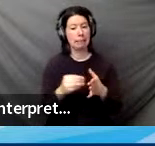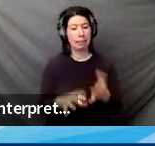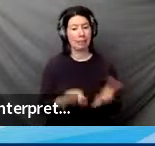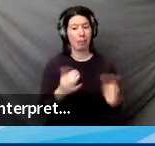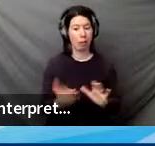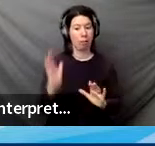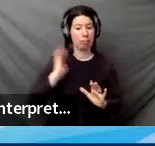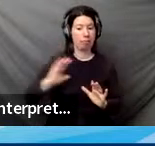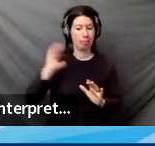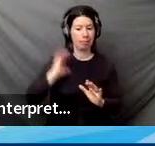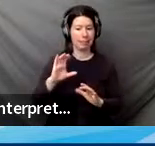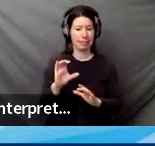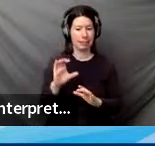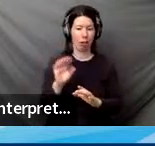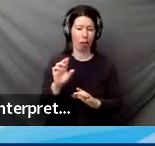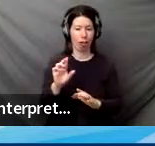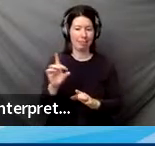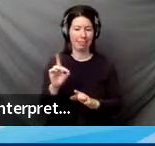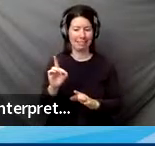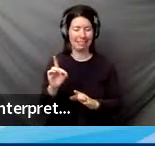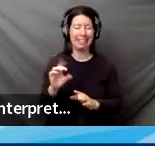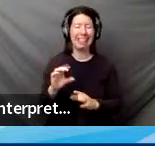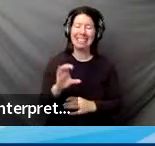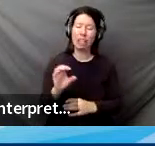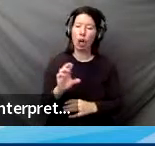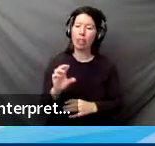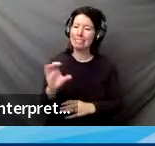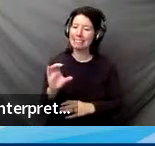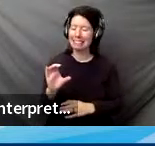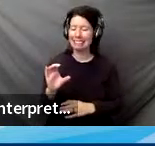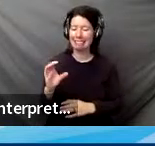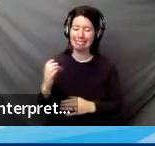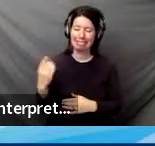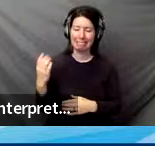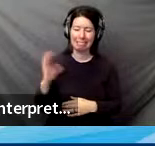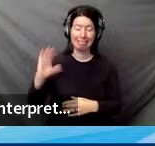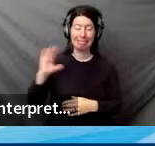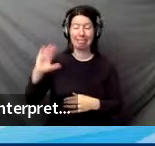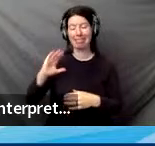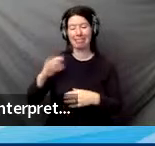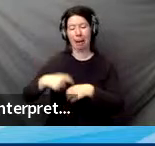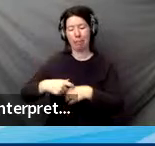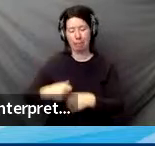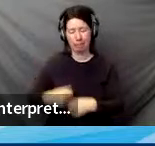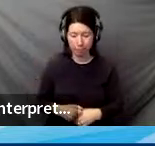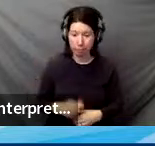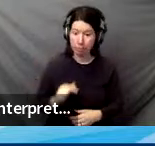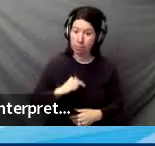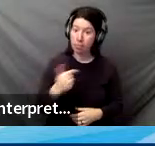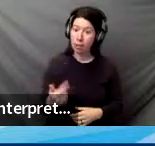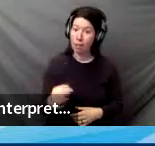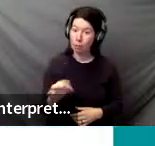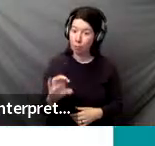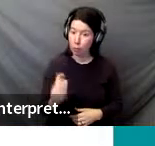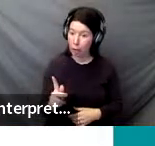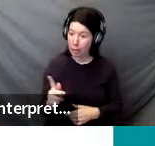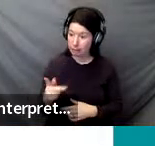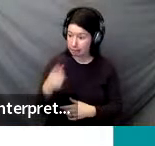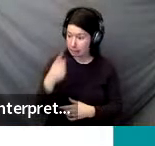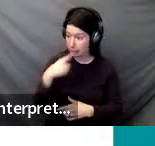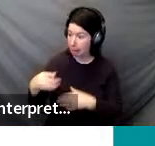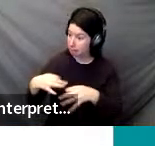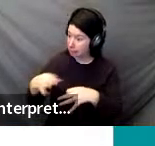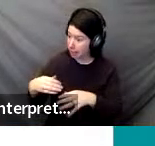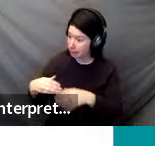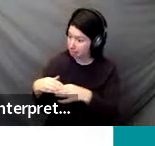CRC days. So Frank, I will turn it over to you to walk folks through this. Thank you, Greg. And